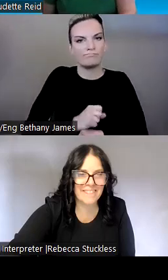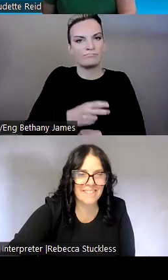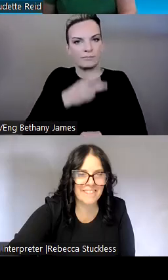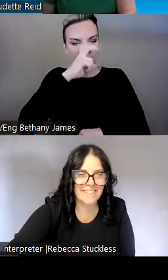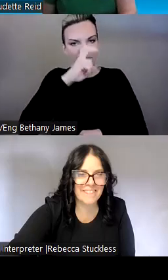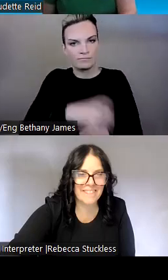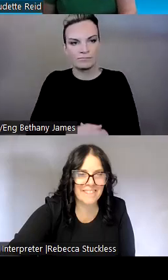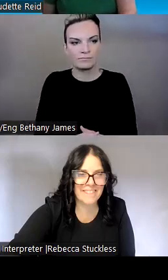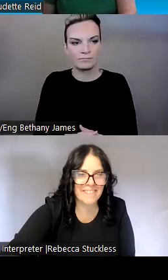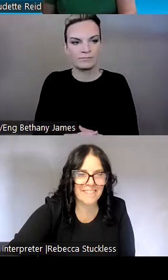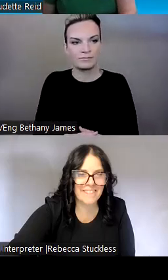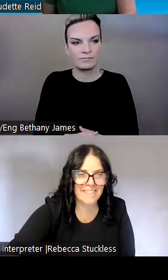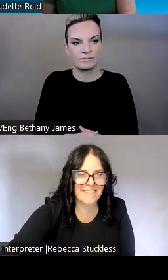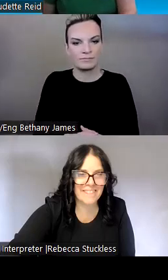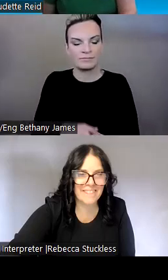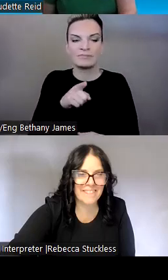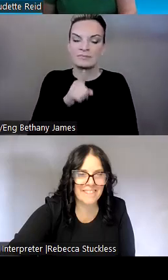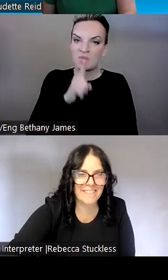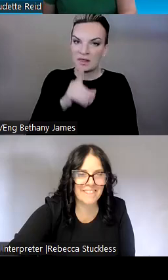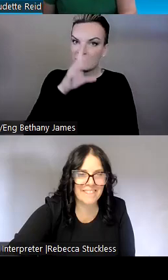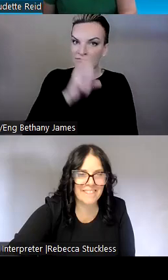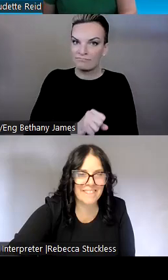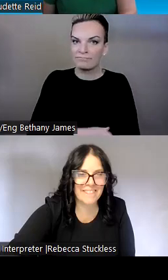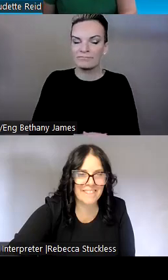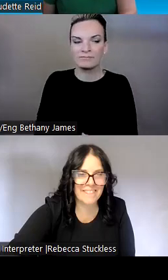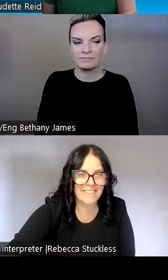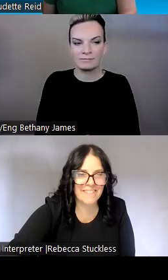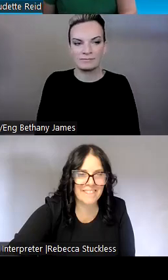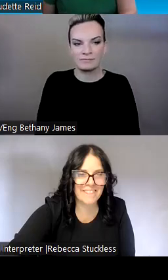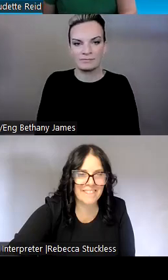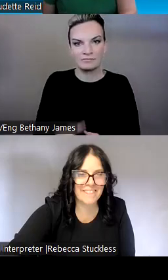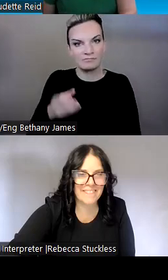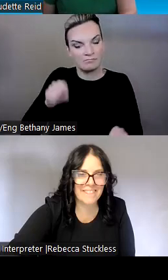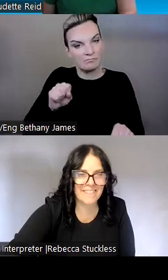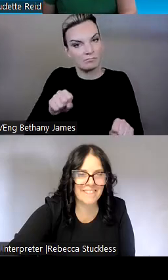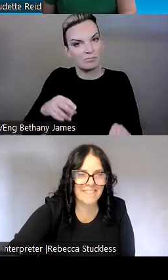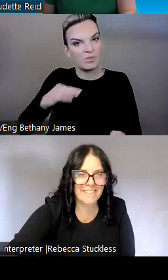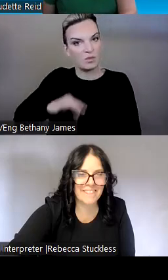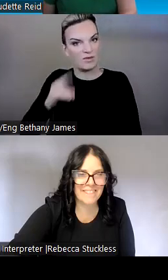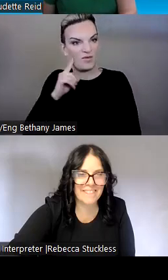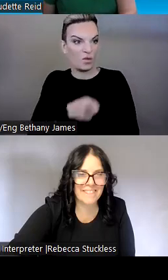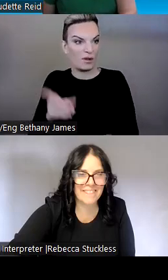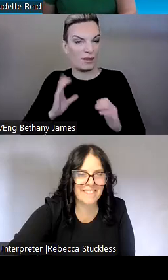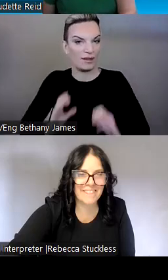And it is a really interesting thing and could be very useful for some of our clients.